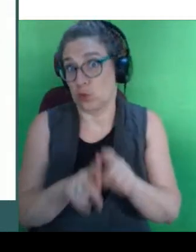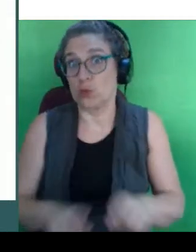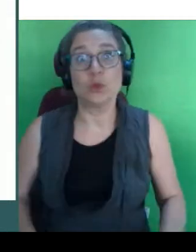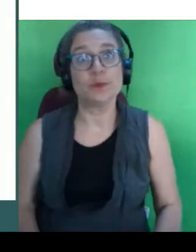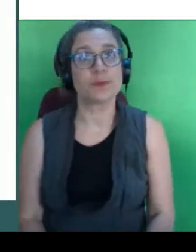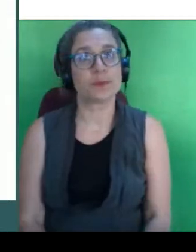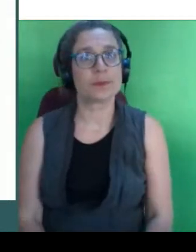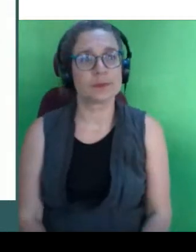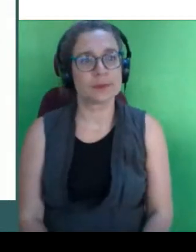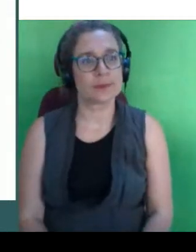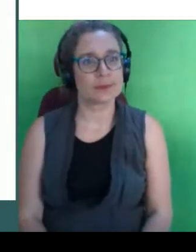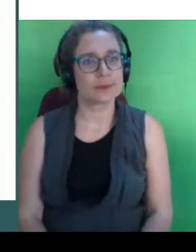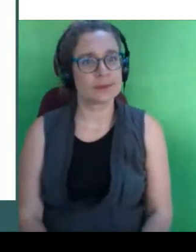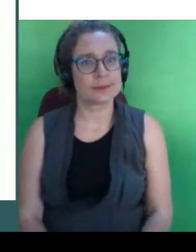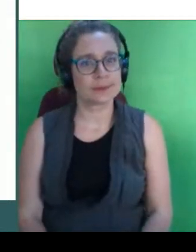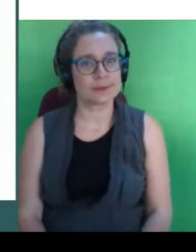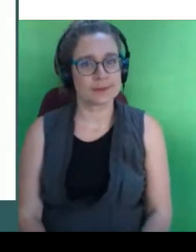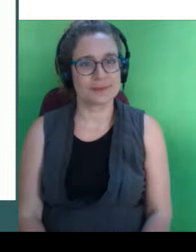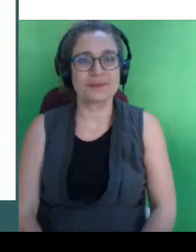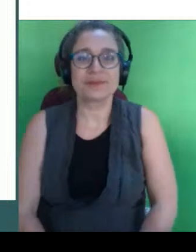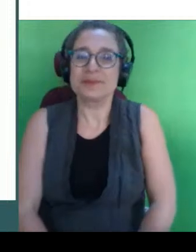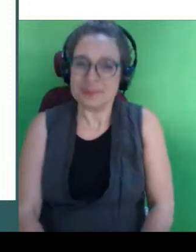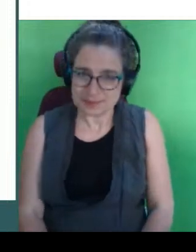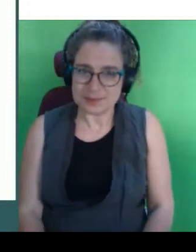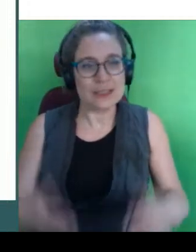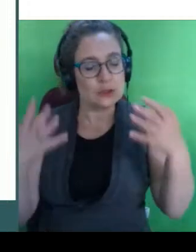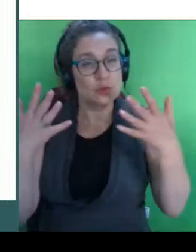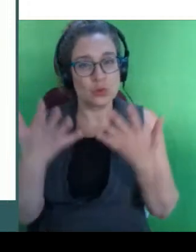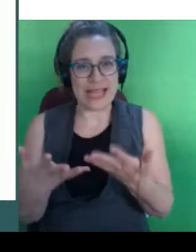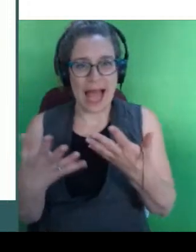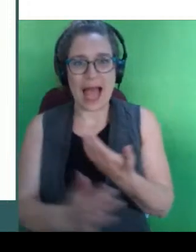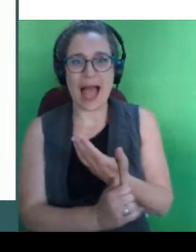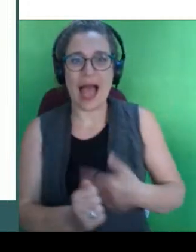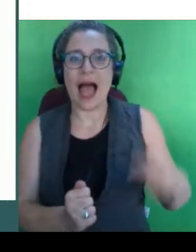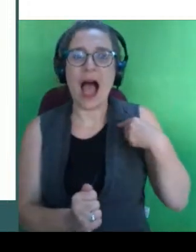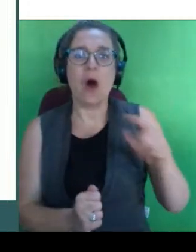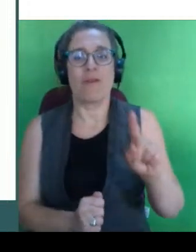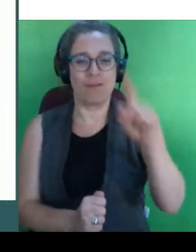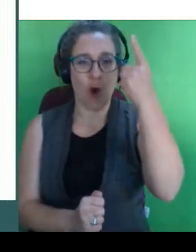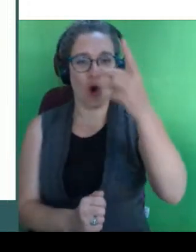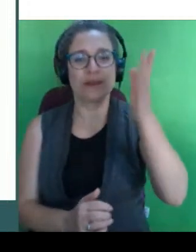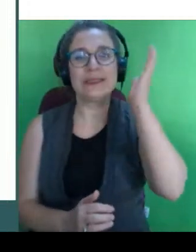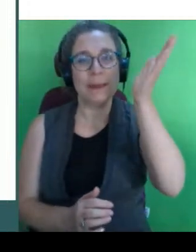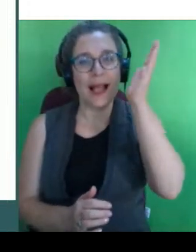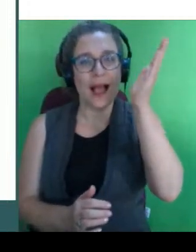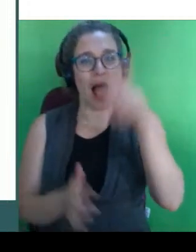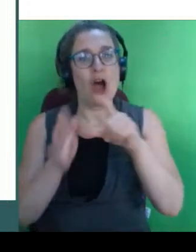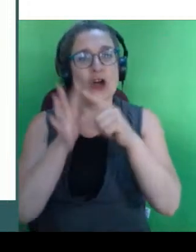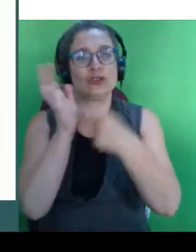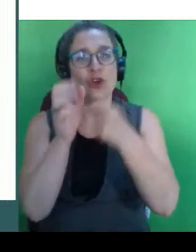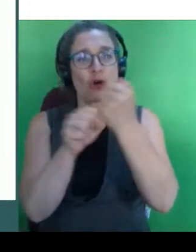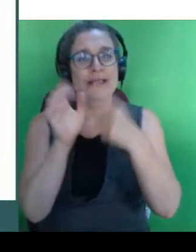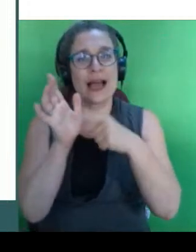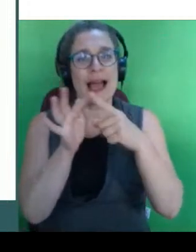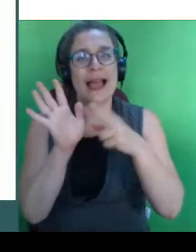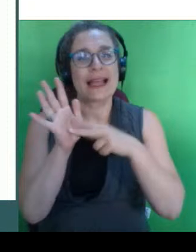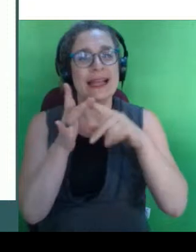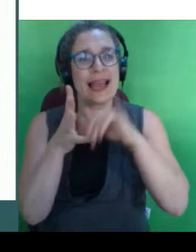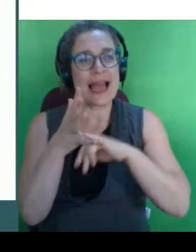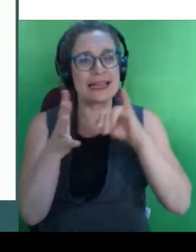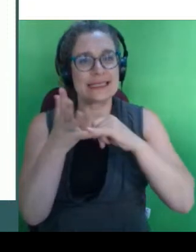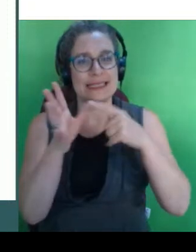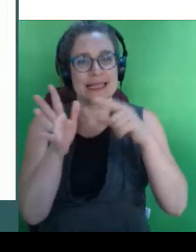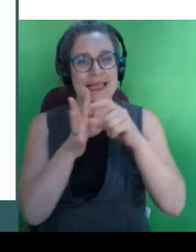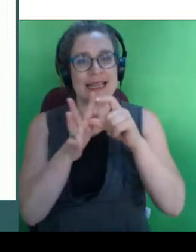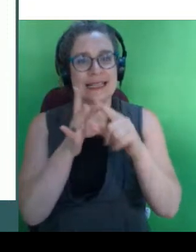I'd like to welcome you to our first speaker today. That's Dr. Glenys Scadding. She's an honorary consultant, allergist and rhinologist at the Royal